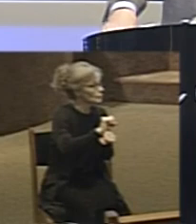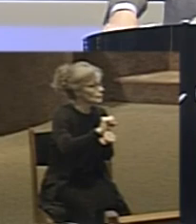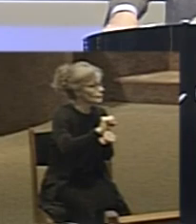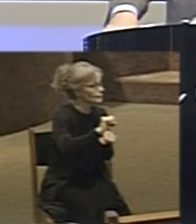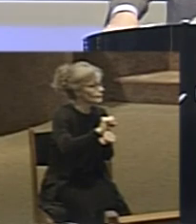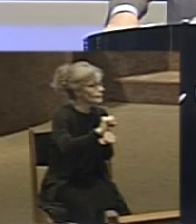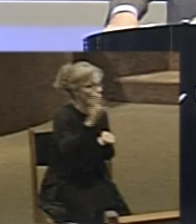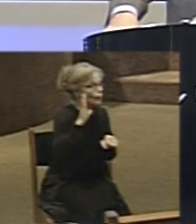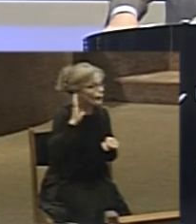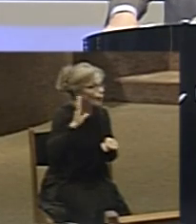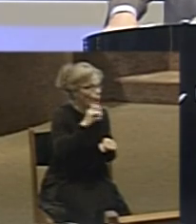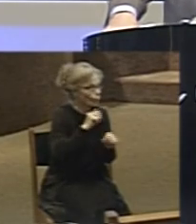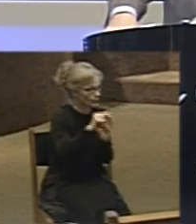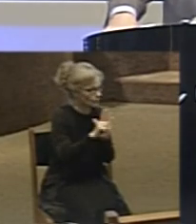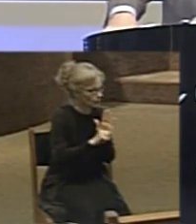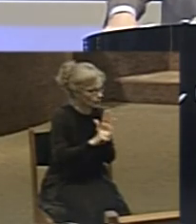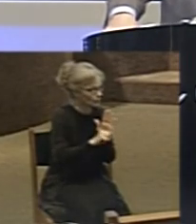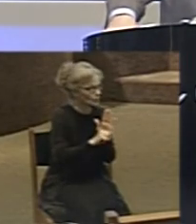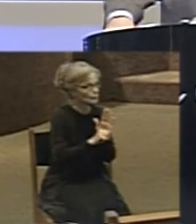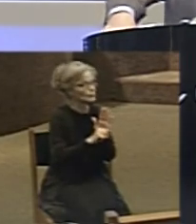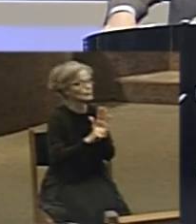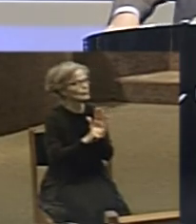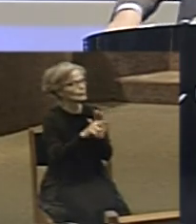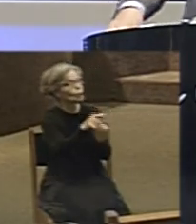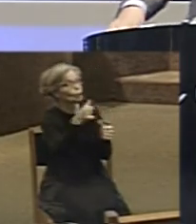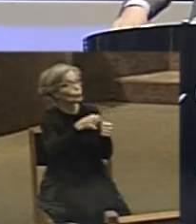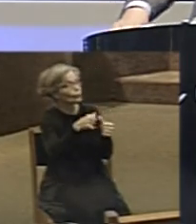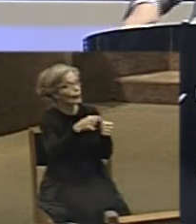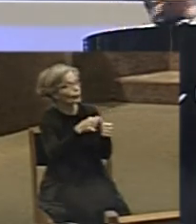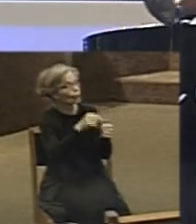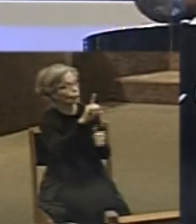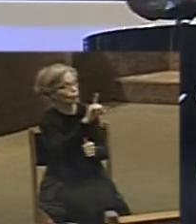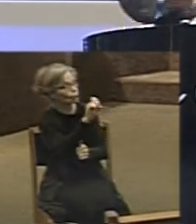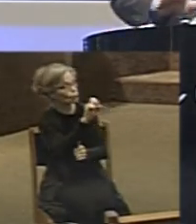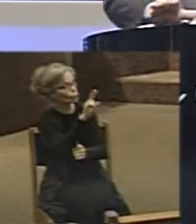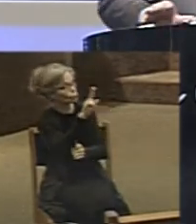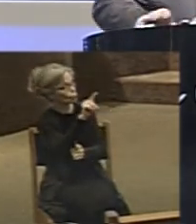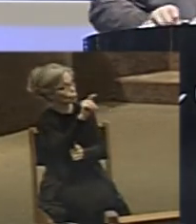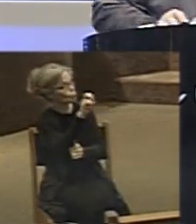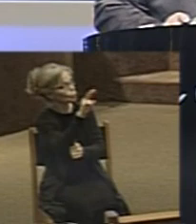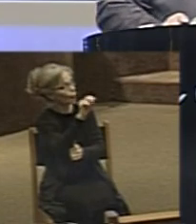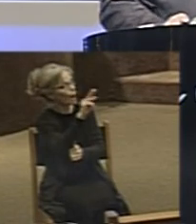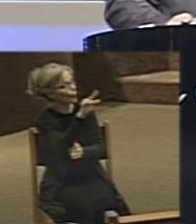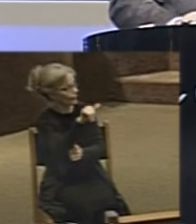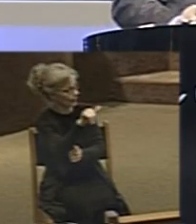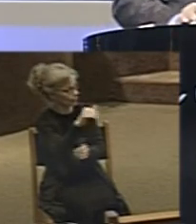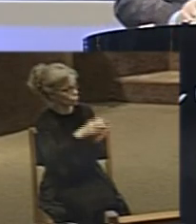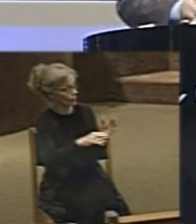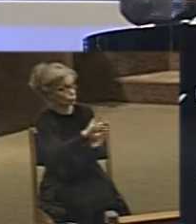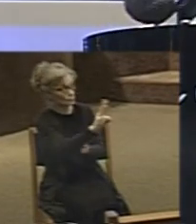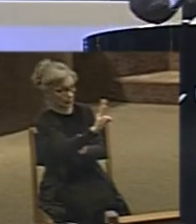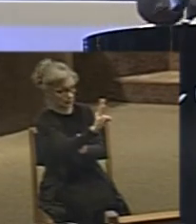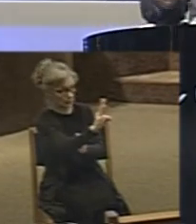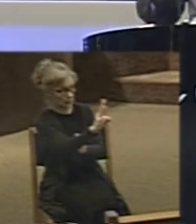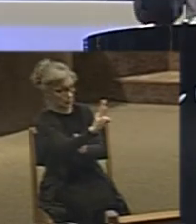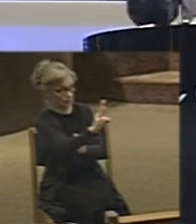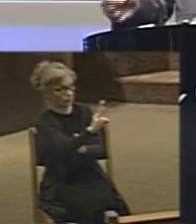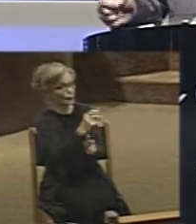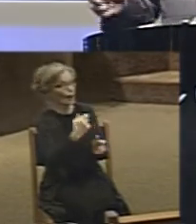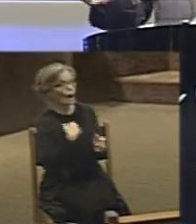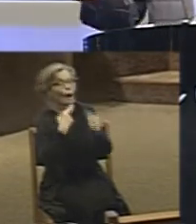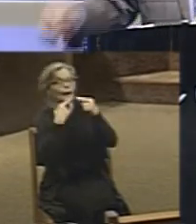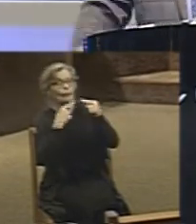told us about who you are and what you do. You remember Deuteronomy 6, these words which I command thee this day shall be